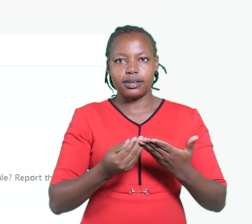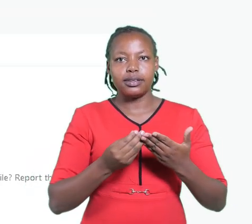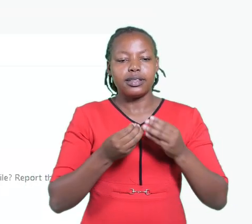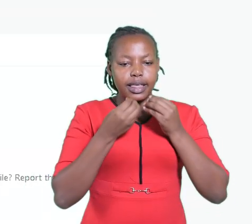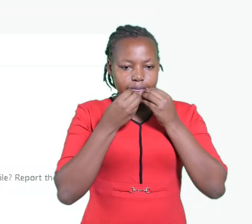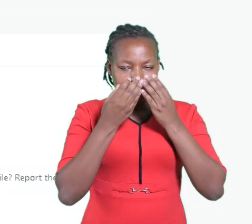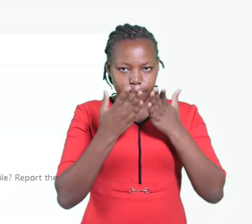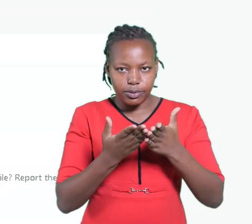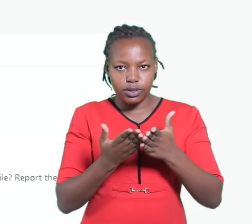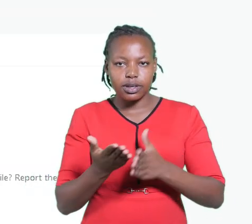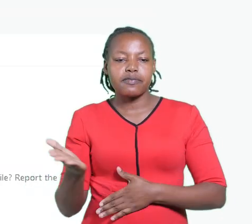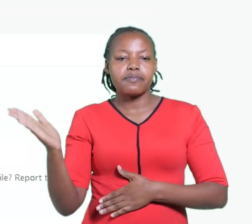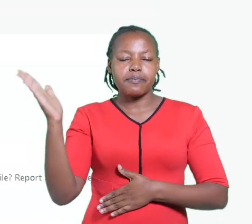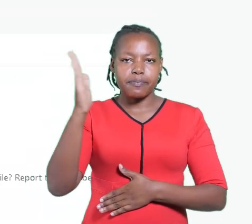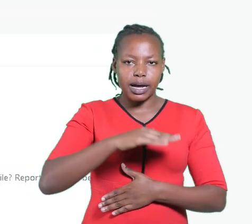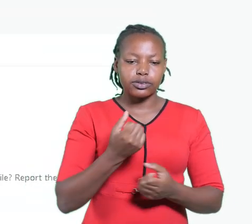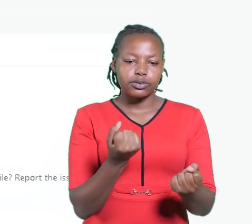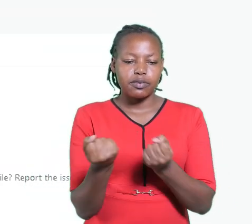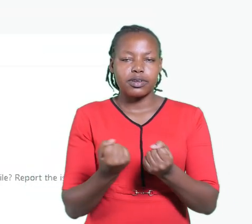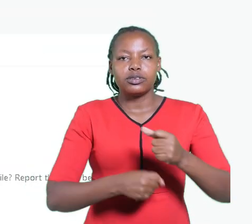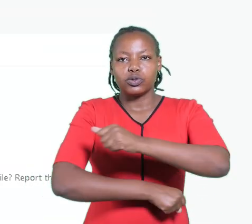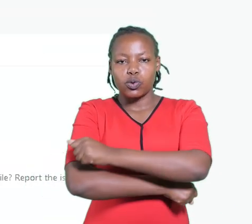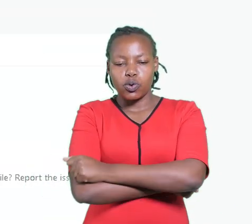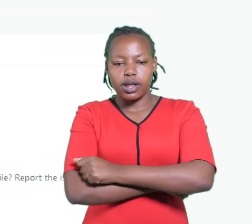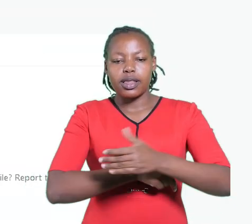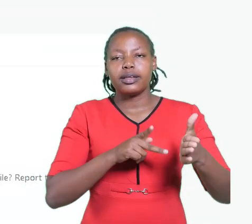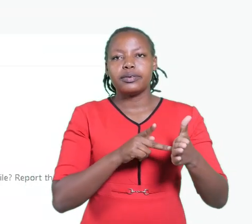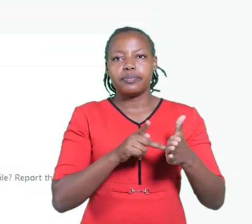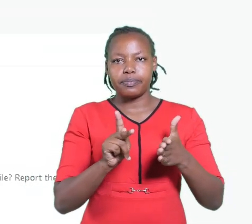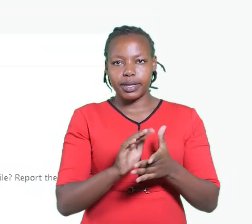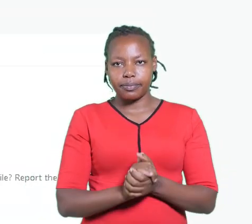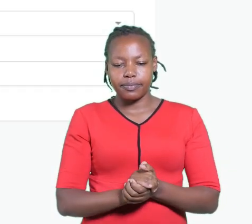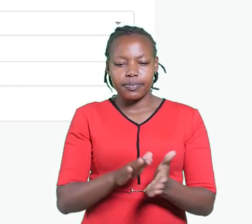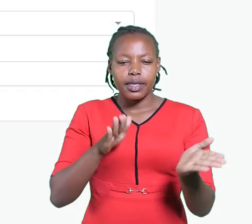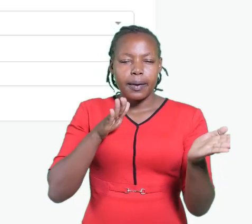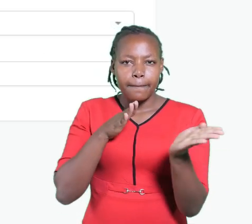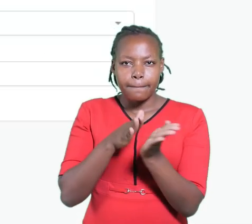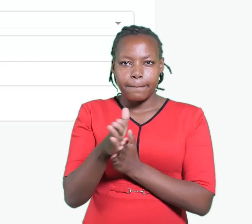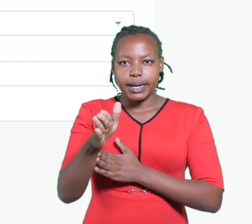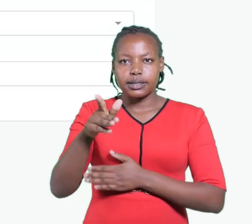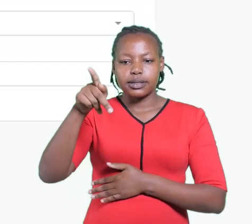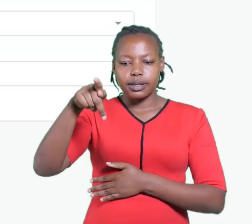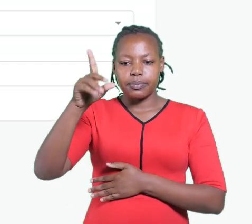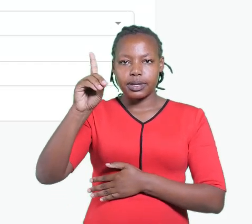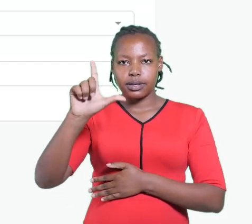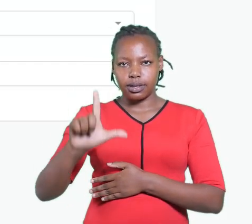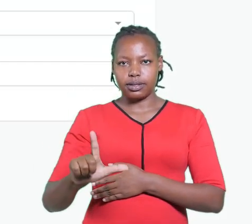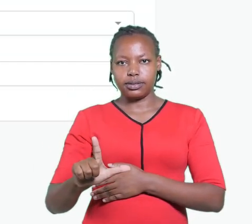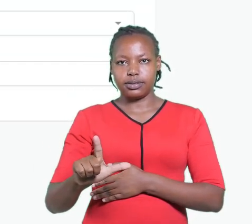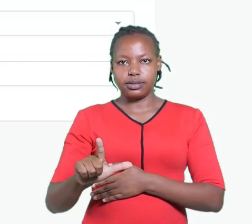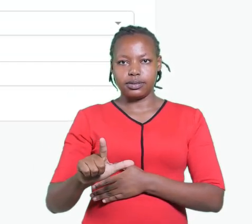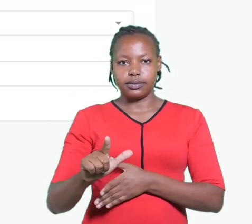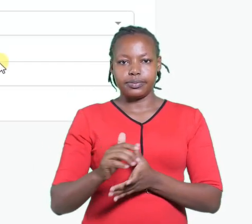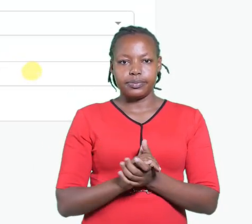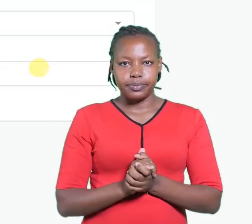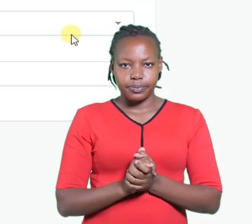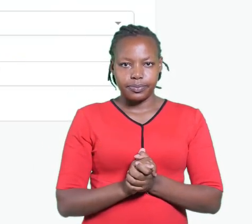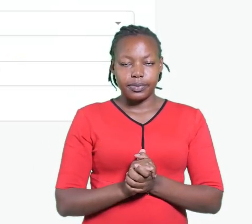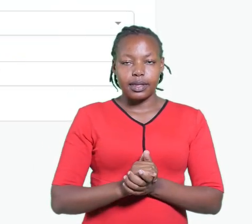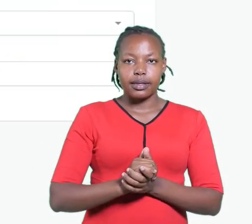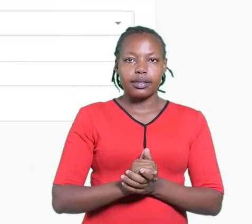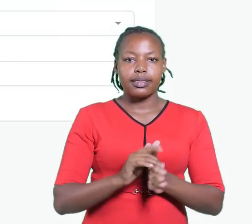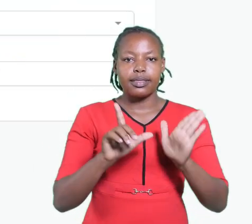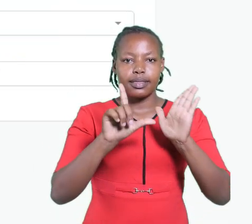in requirements, and submit the form to the driving school and make payments. Print out the provisional